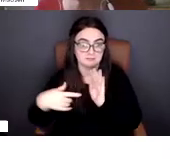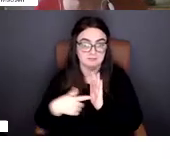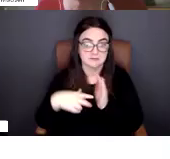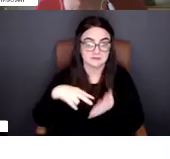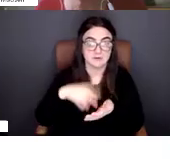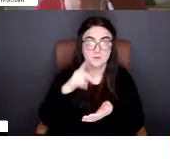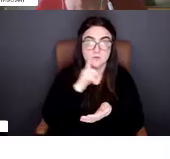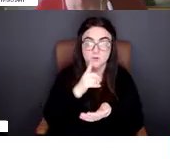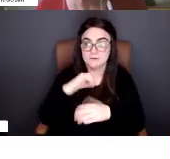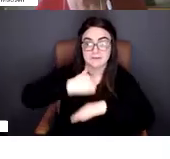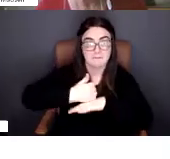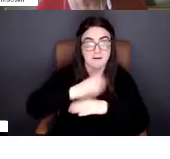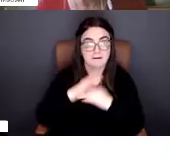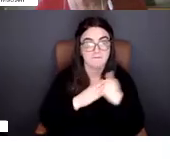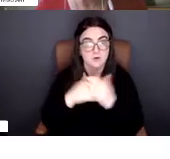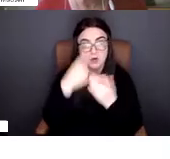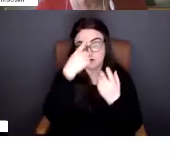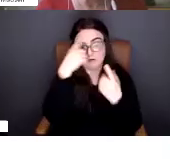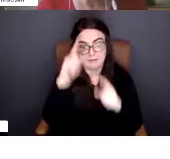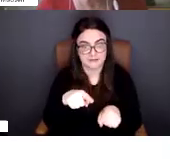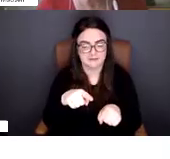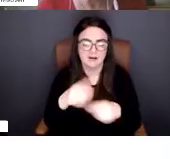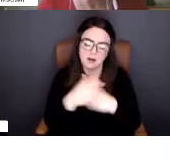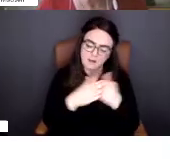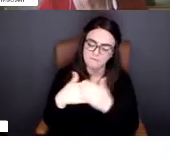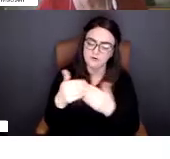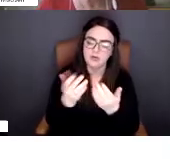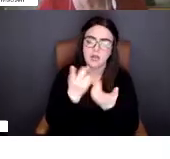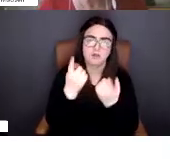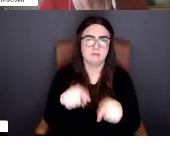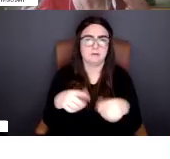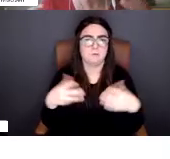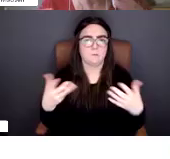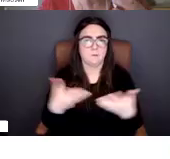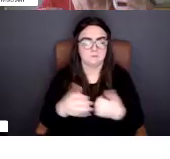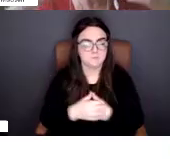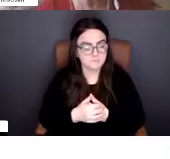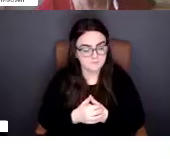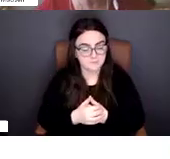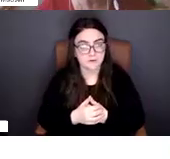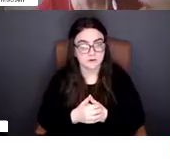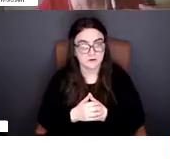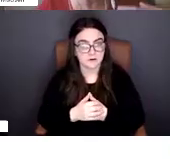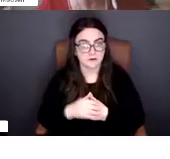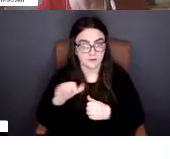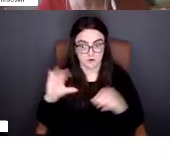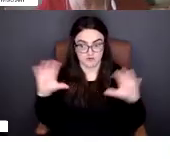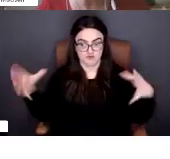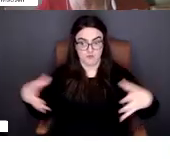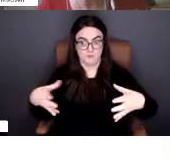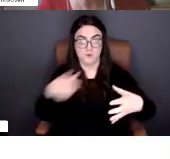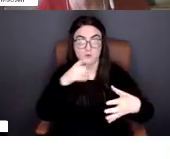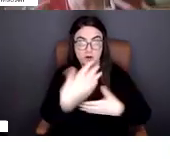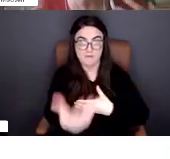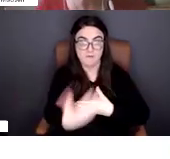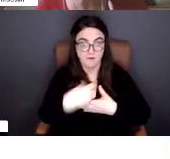comfort agreement. A comfort agreement is something that the group, the participants in the